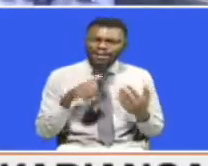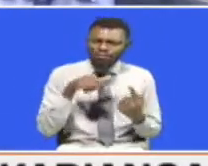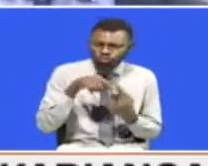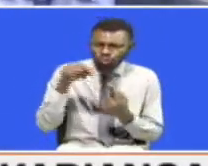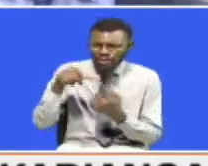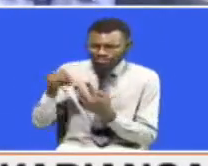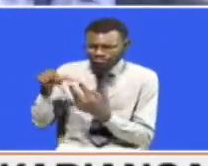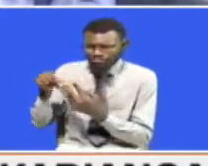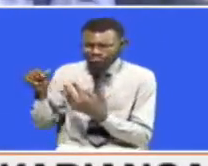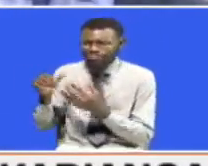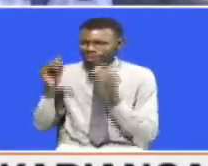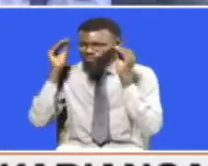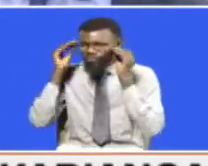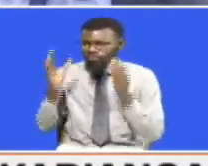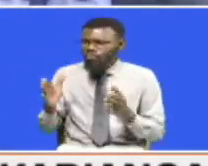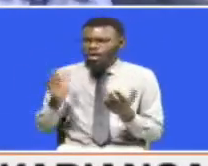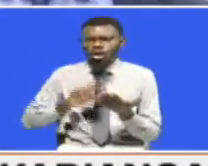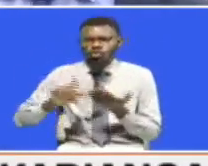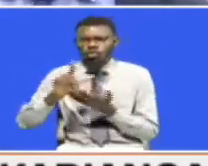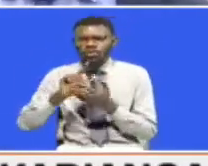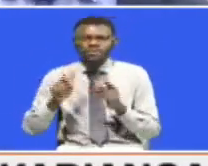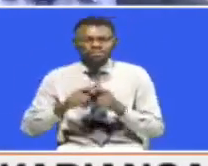for our students locally and globally.